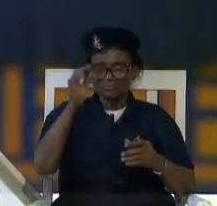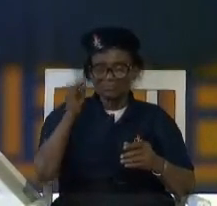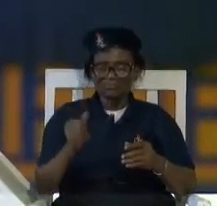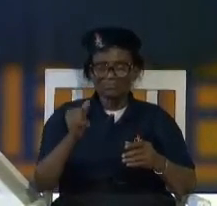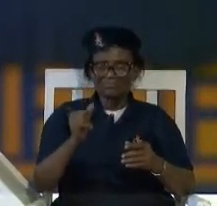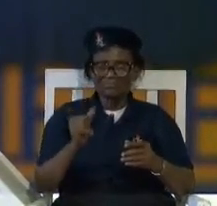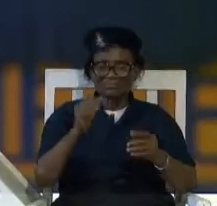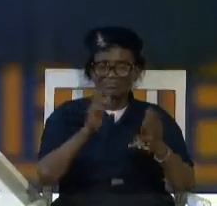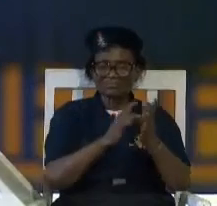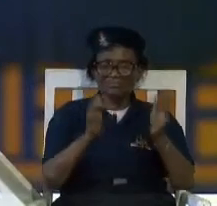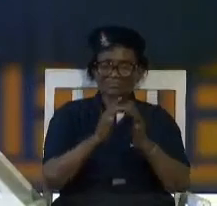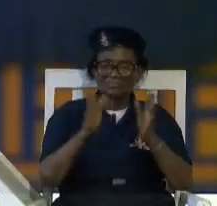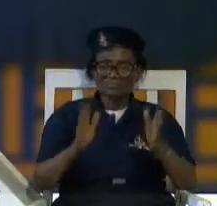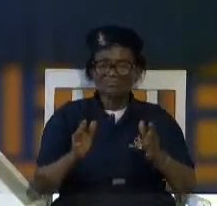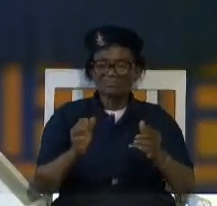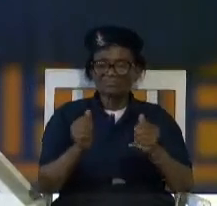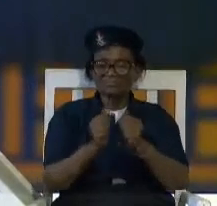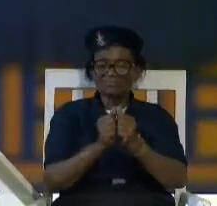without wrinkle,